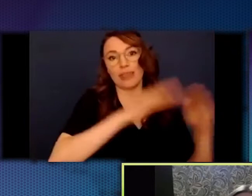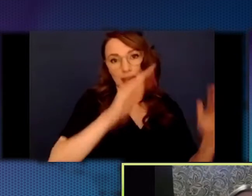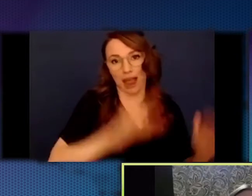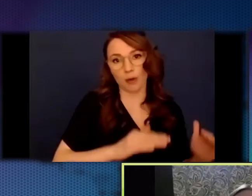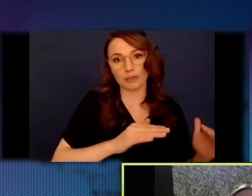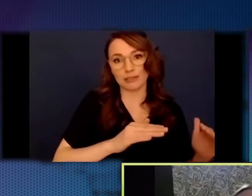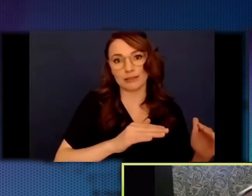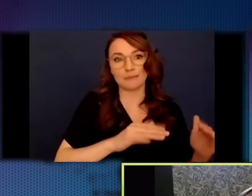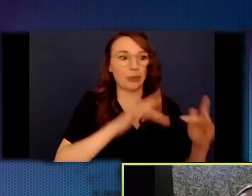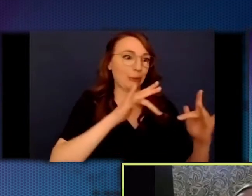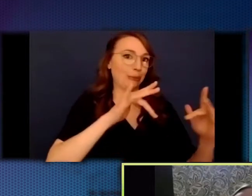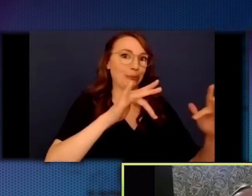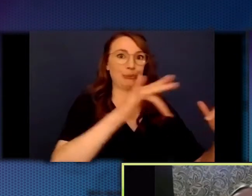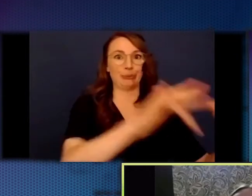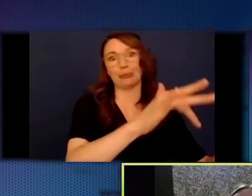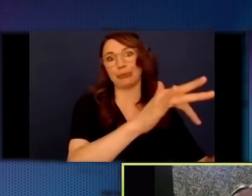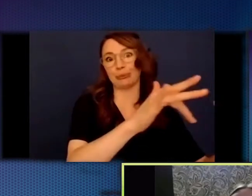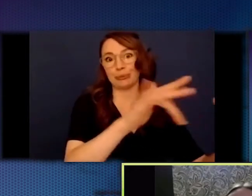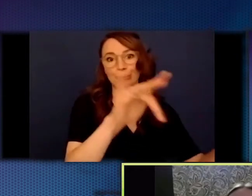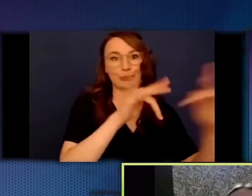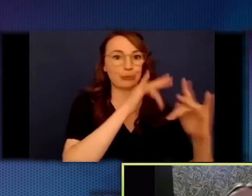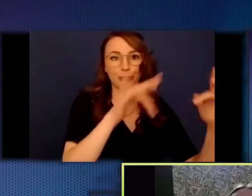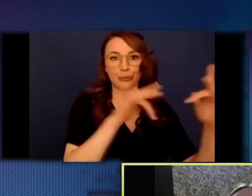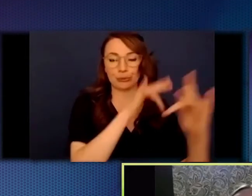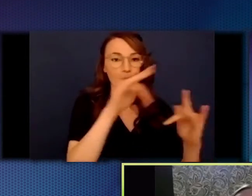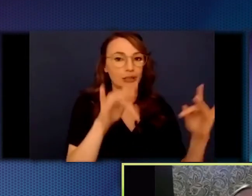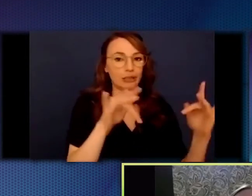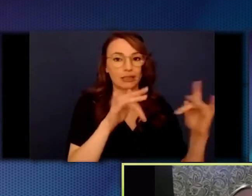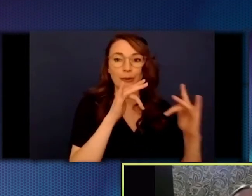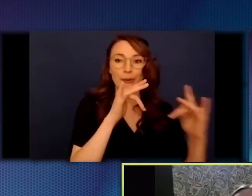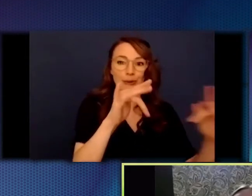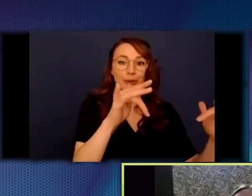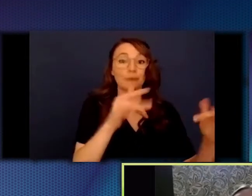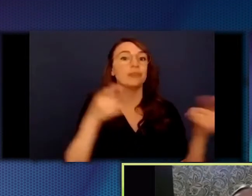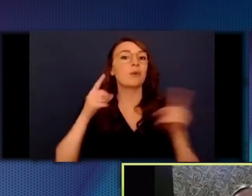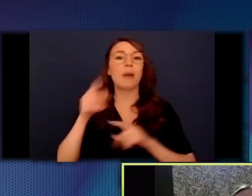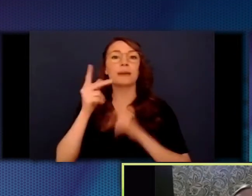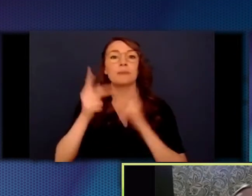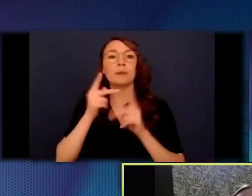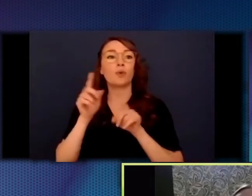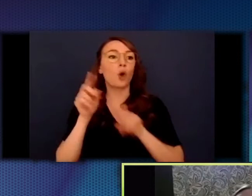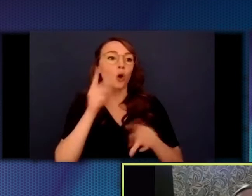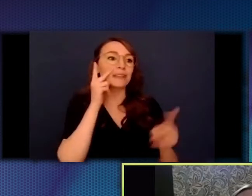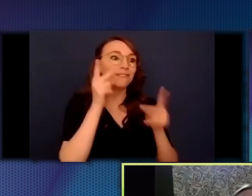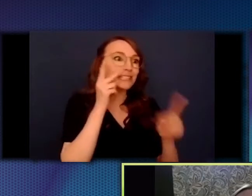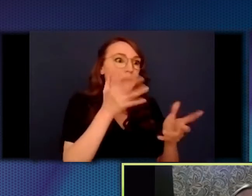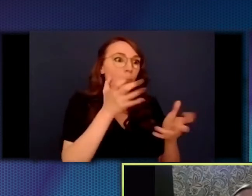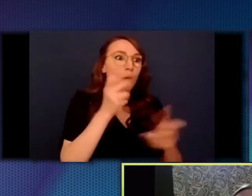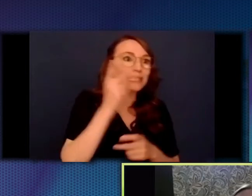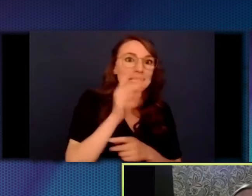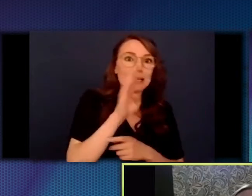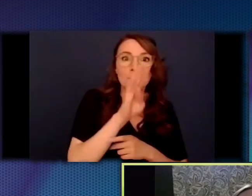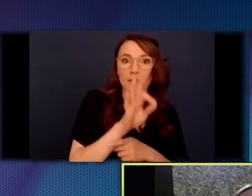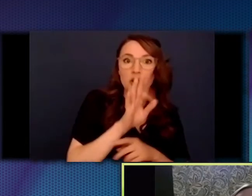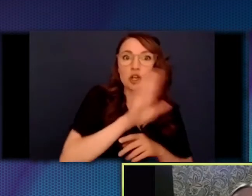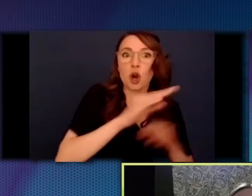shop. Visitors to tourists to Frederick would leave disappointed that the star of Whittier's poem was nowhere to be